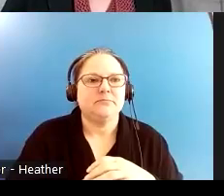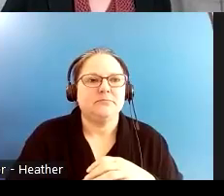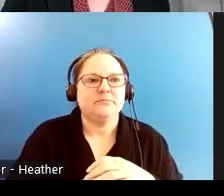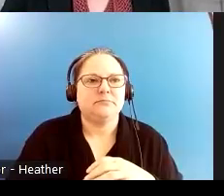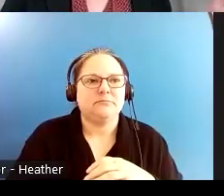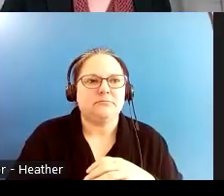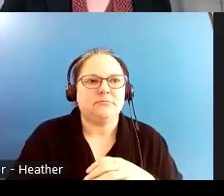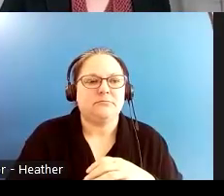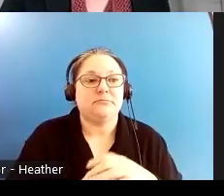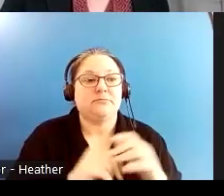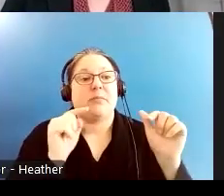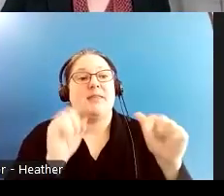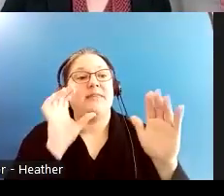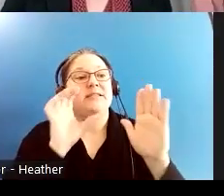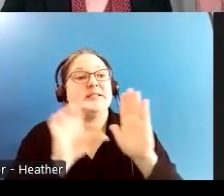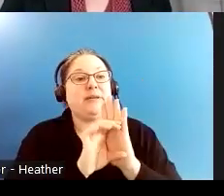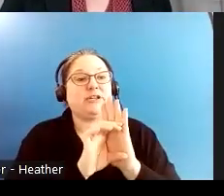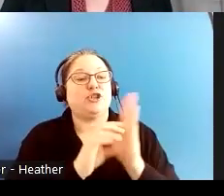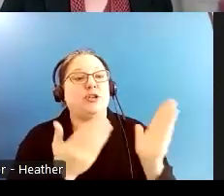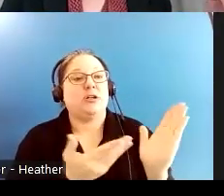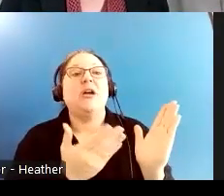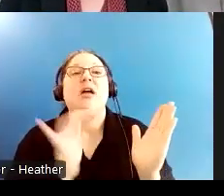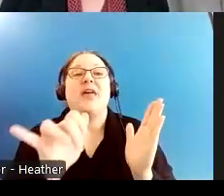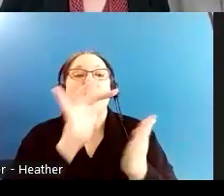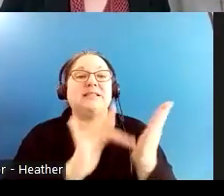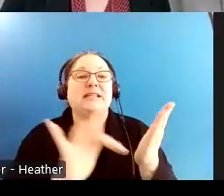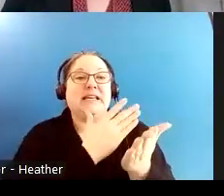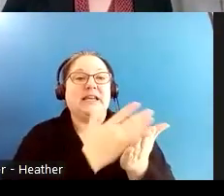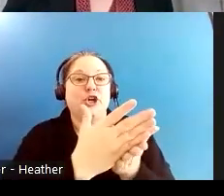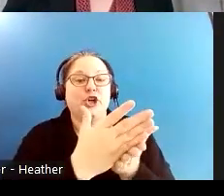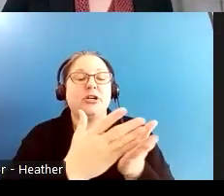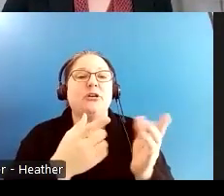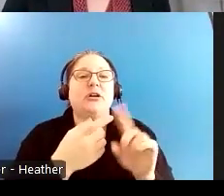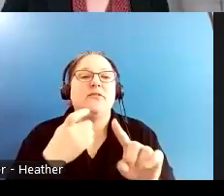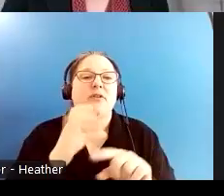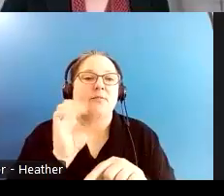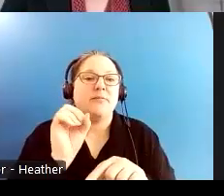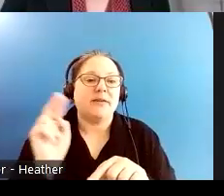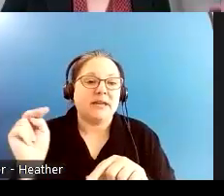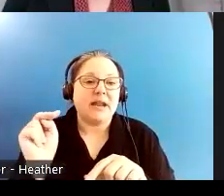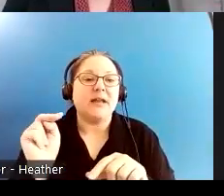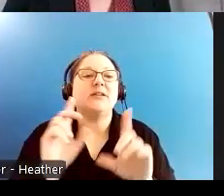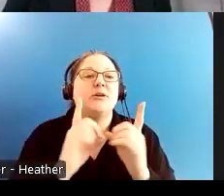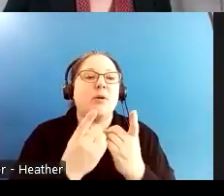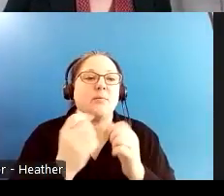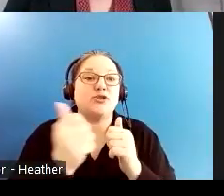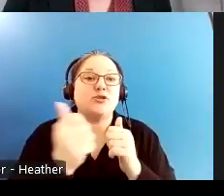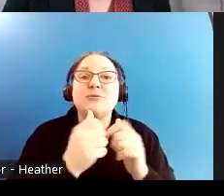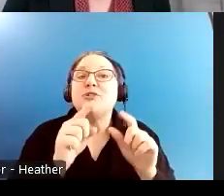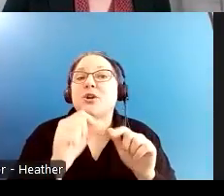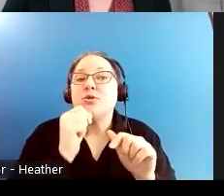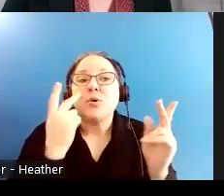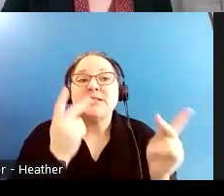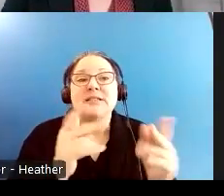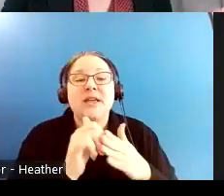This is just a picture of an encampment that was cleared and the sign from the Connecticut Department of Transportation. But what you don't see is that in this